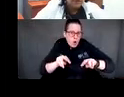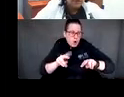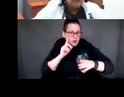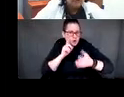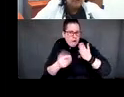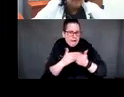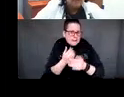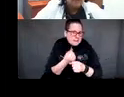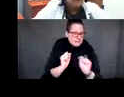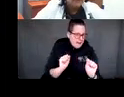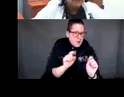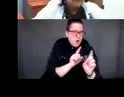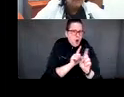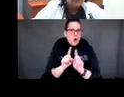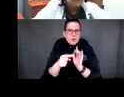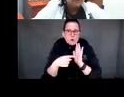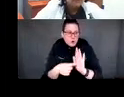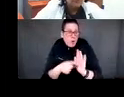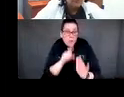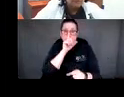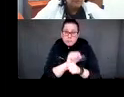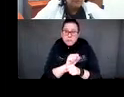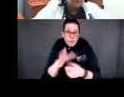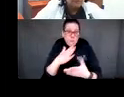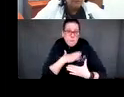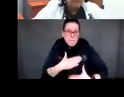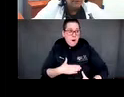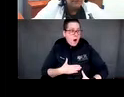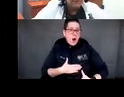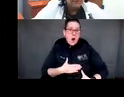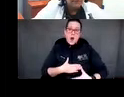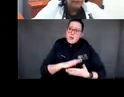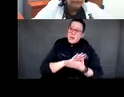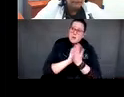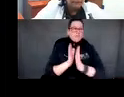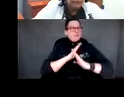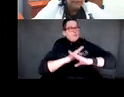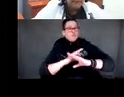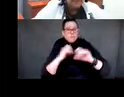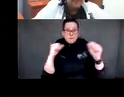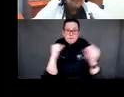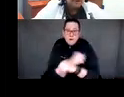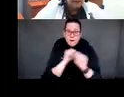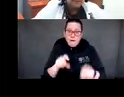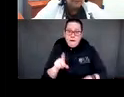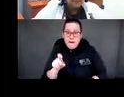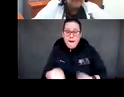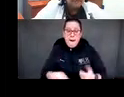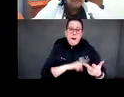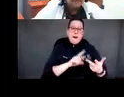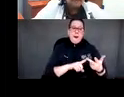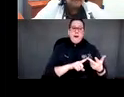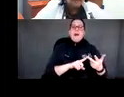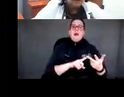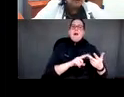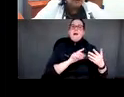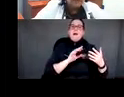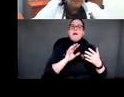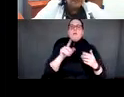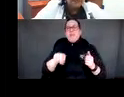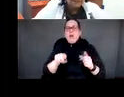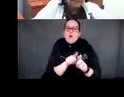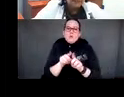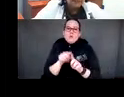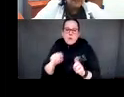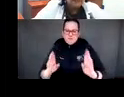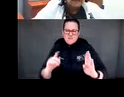but you're also wanting to show that it does produce an immune response that potentially could be protective. And then you're optimizing the dose you need